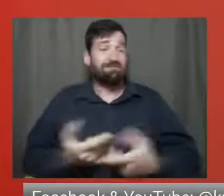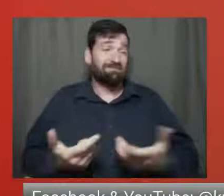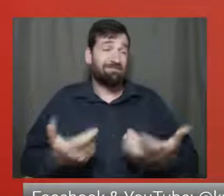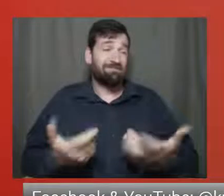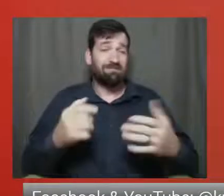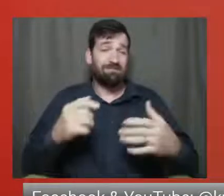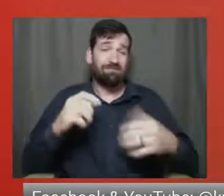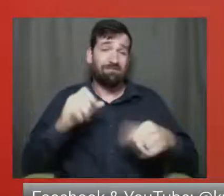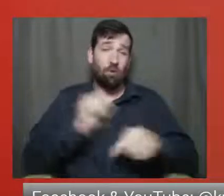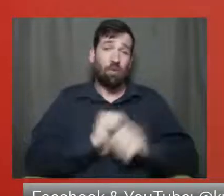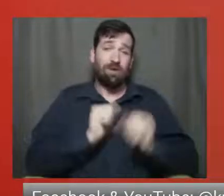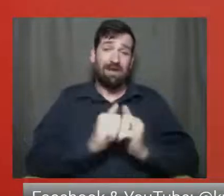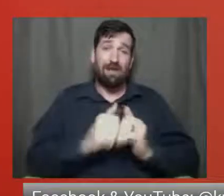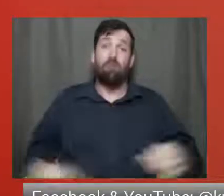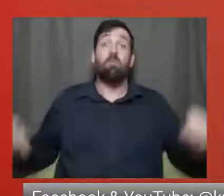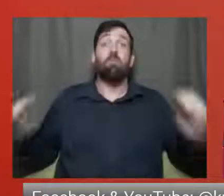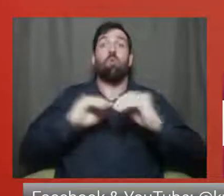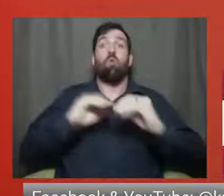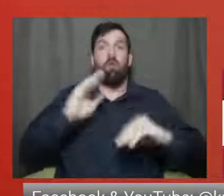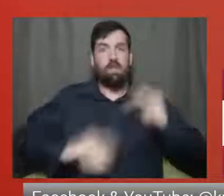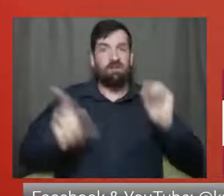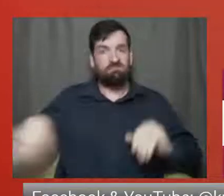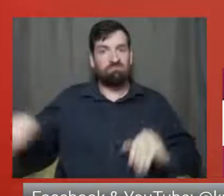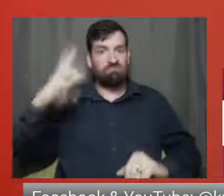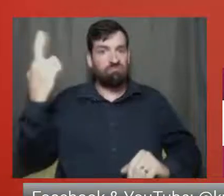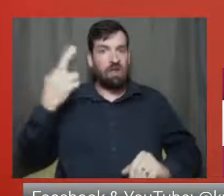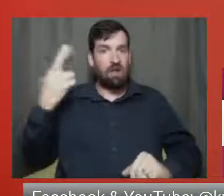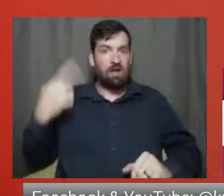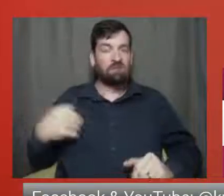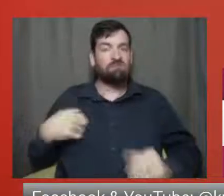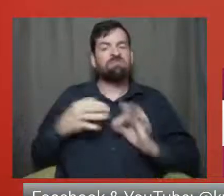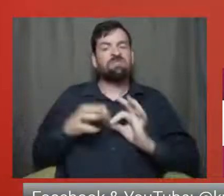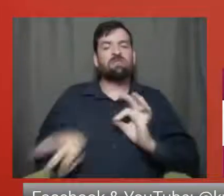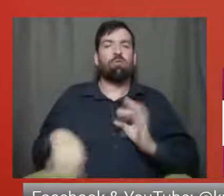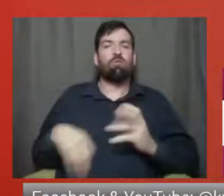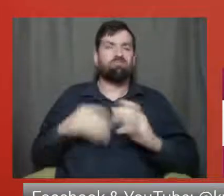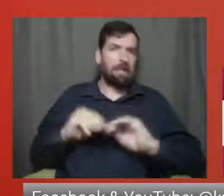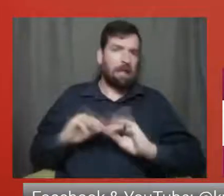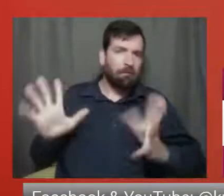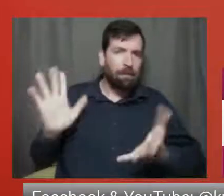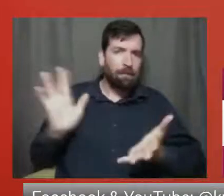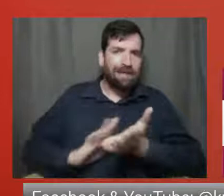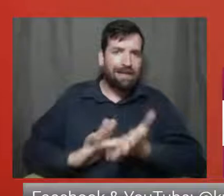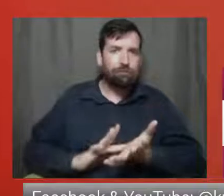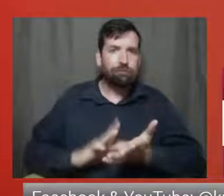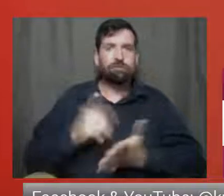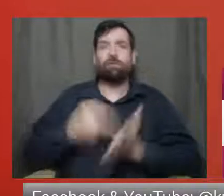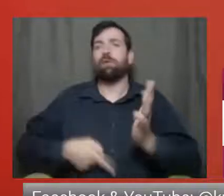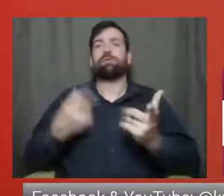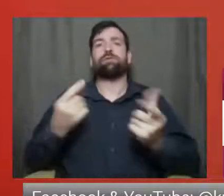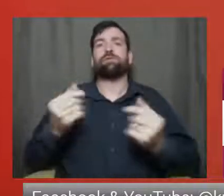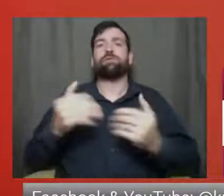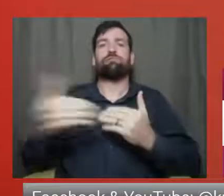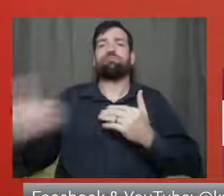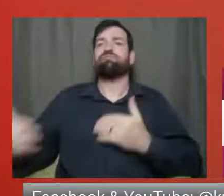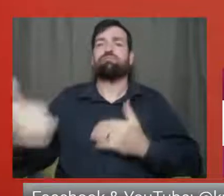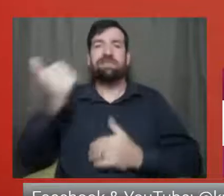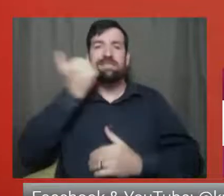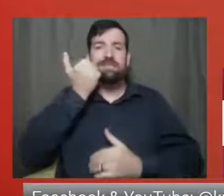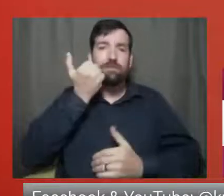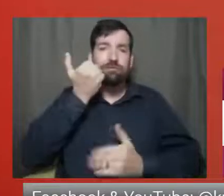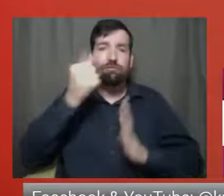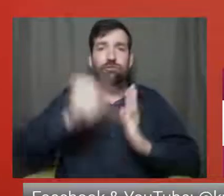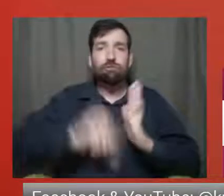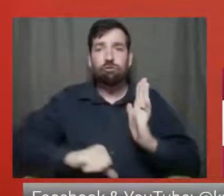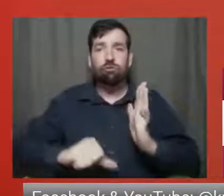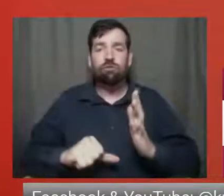people realize. That can be as simple as just kind of clarifying medications and what to do going into a dental surgery, and what to do with